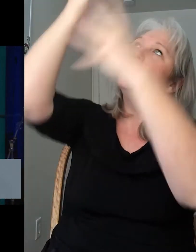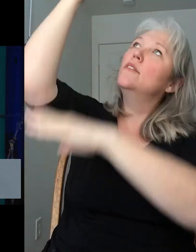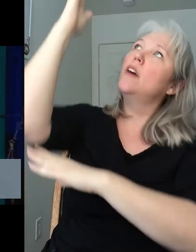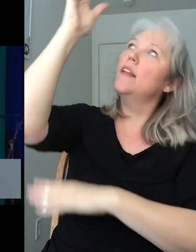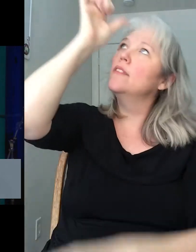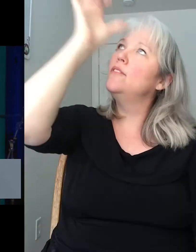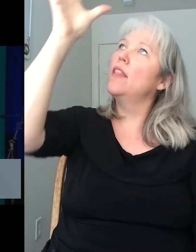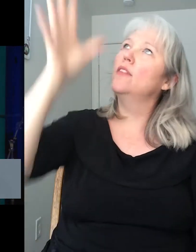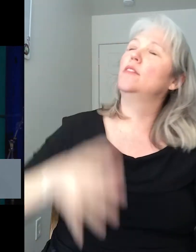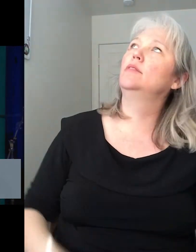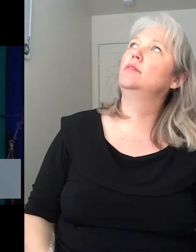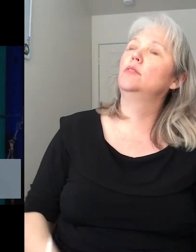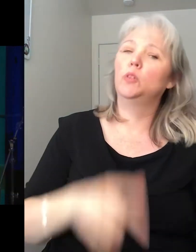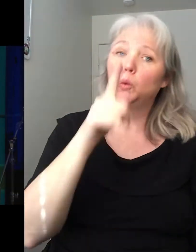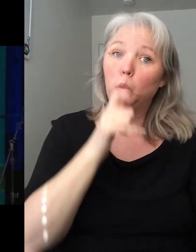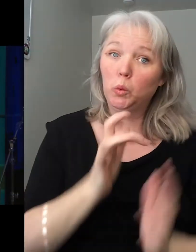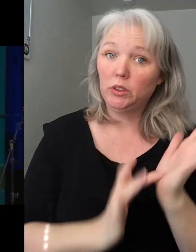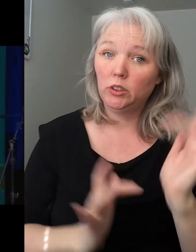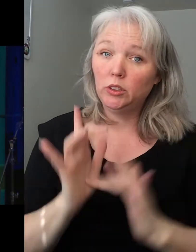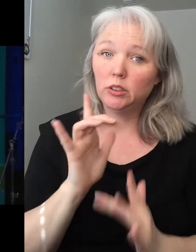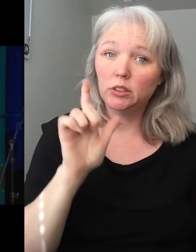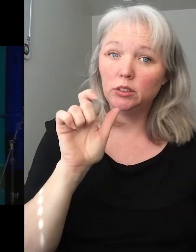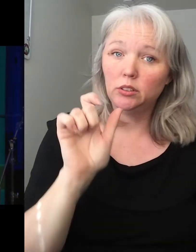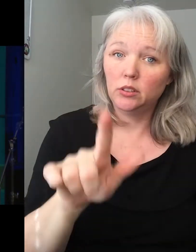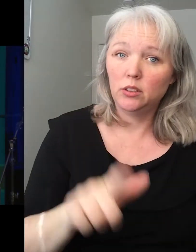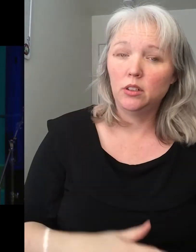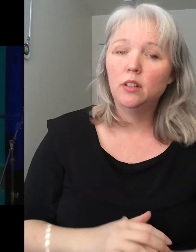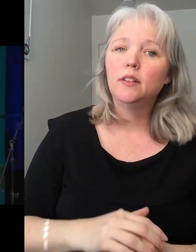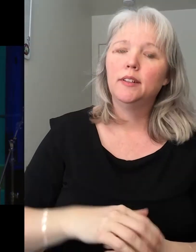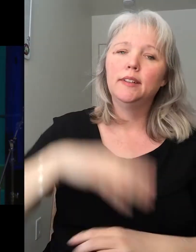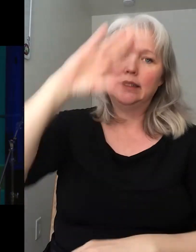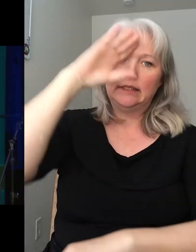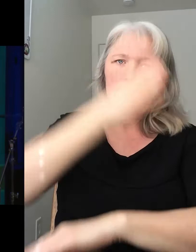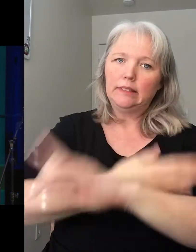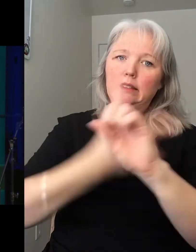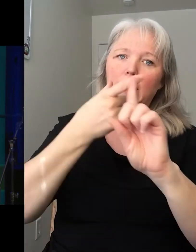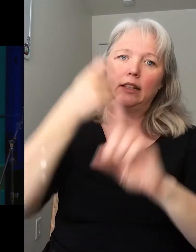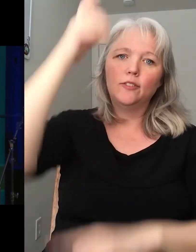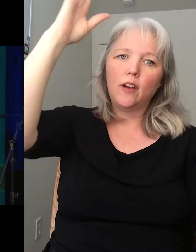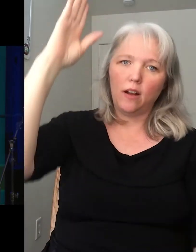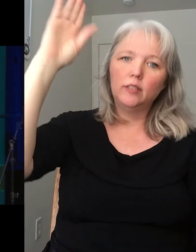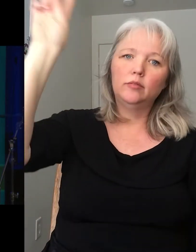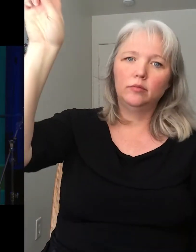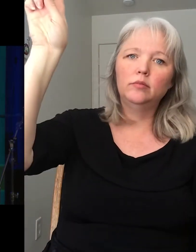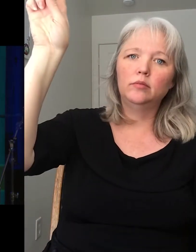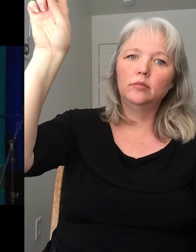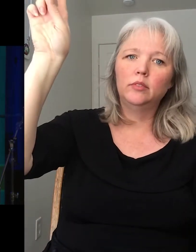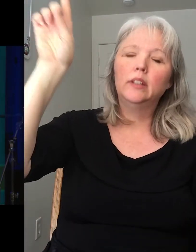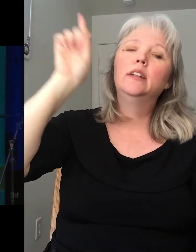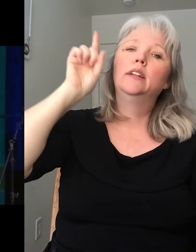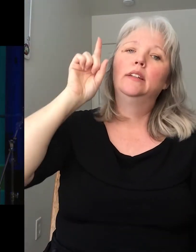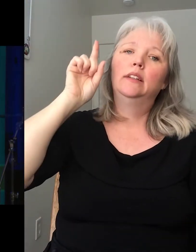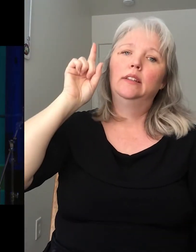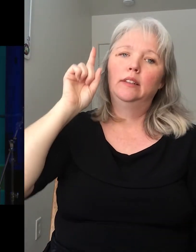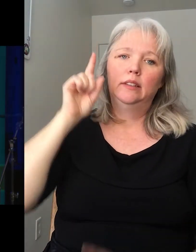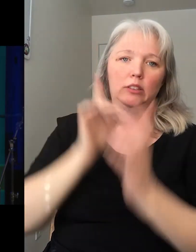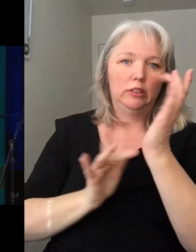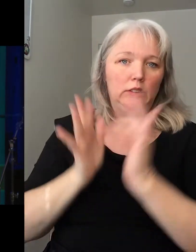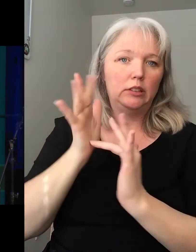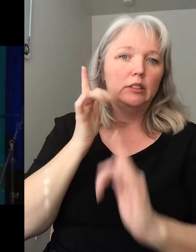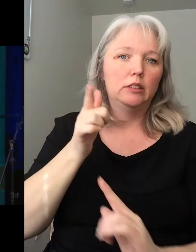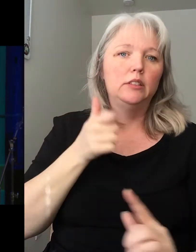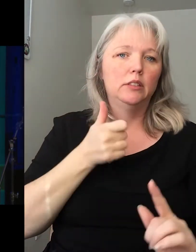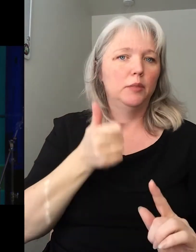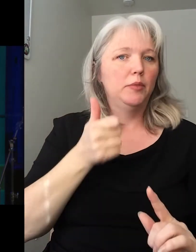Father. Who is Jesus? The Son of God. He is Lord.